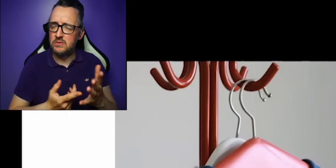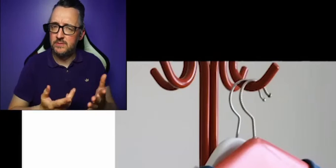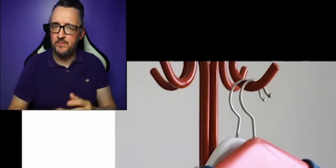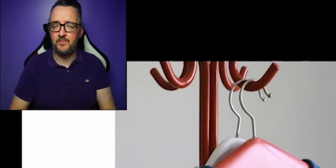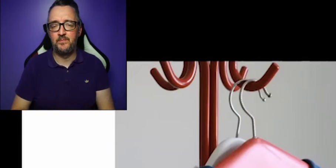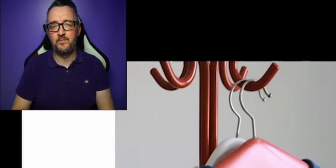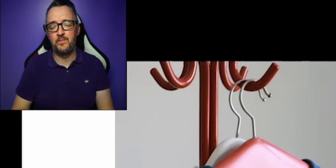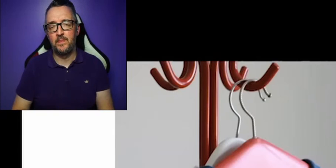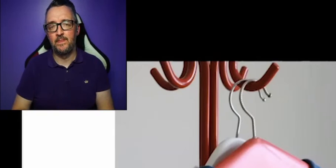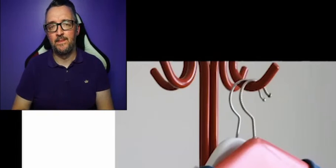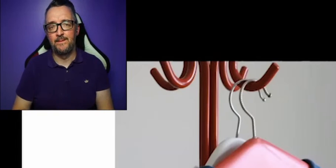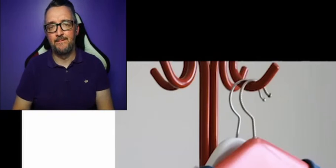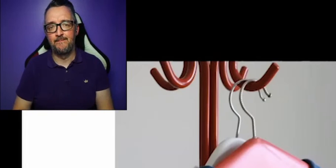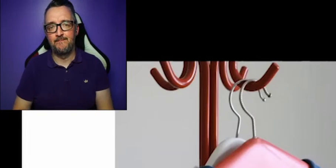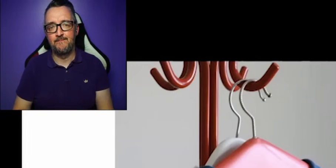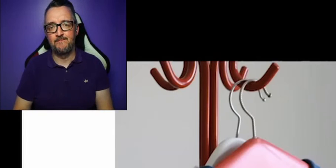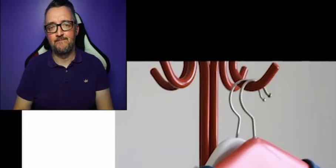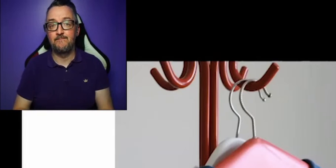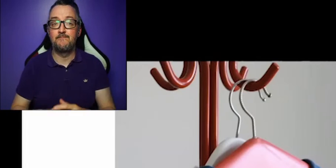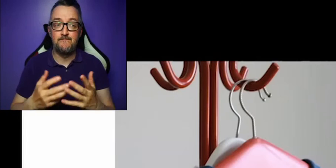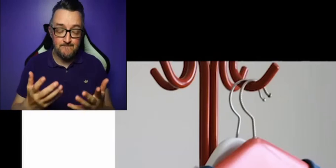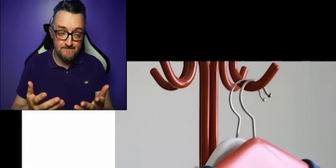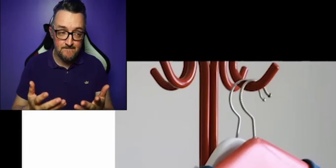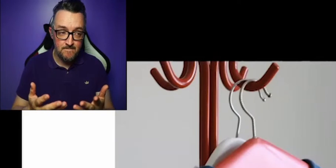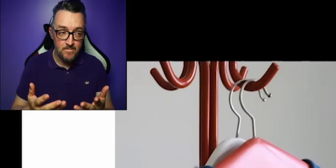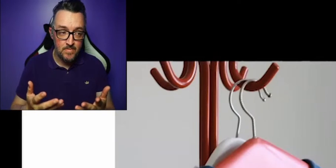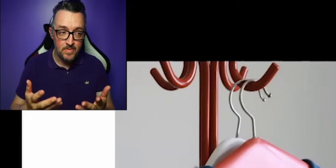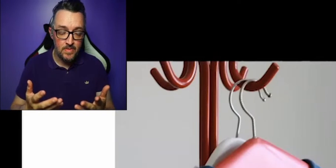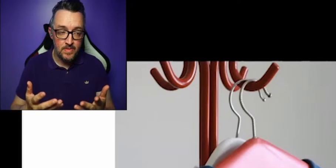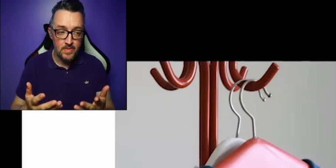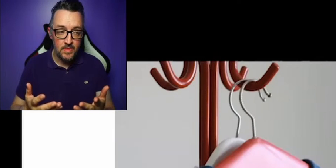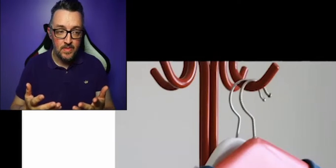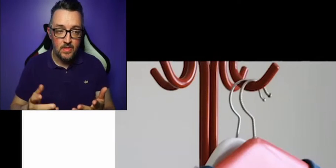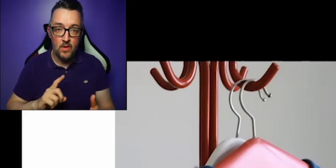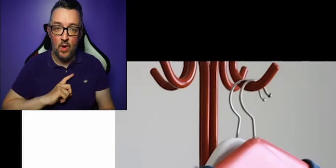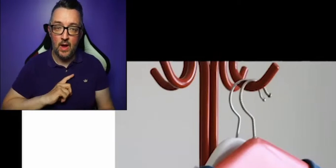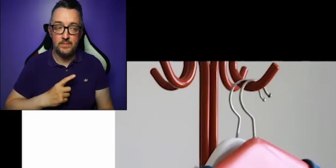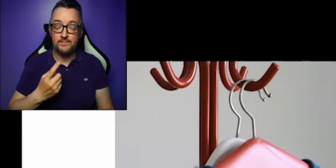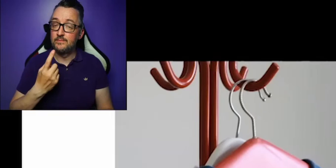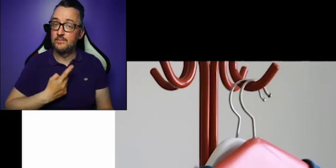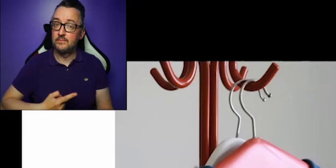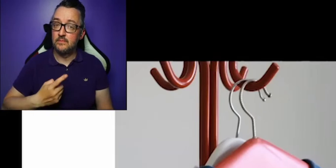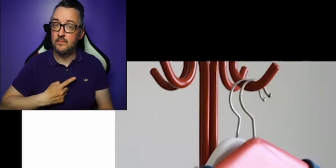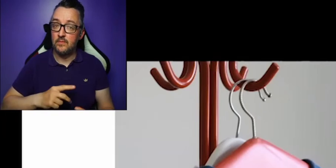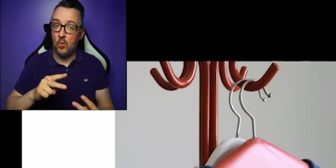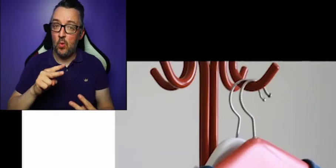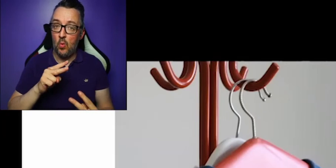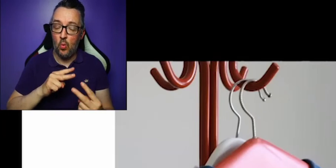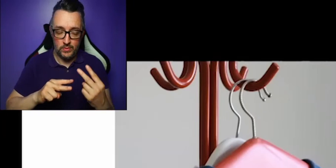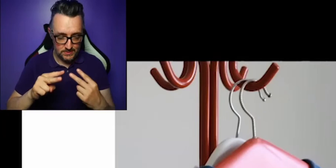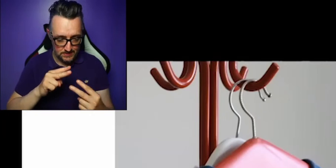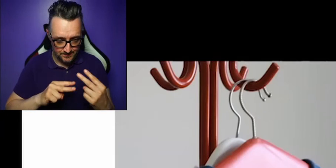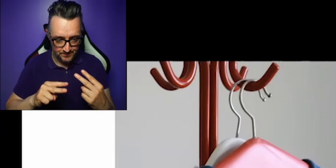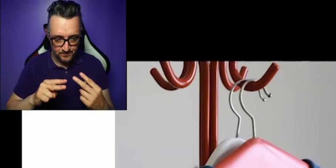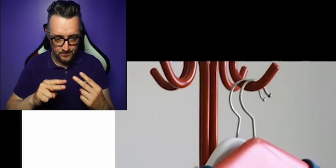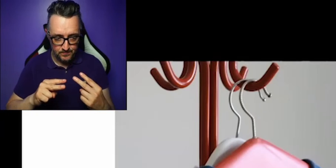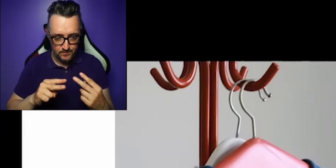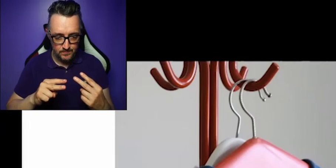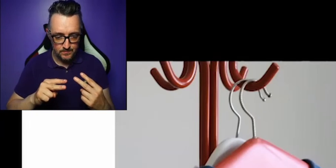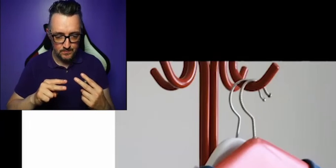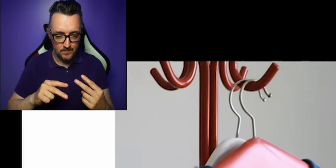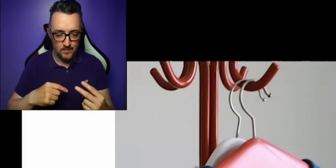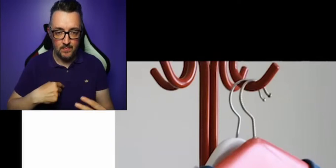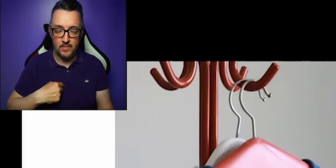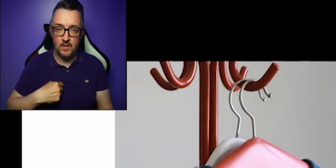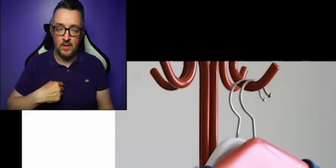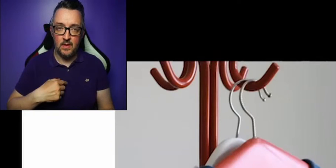Well, I think because as an autistic person, although I'm